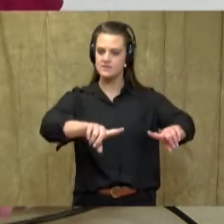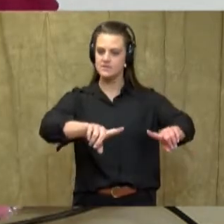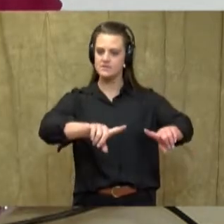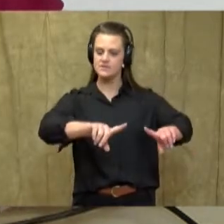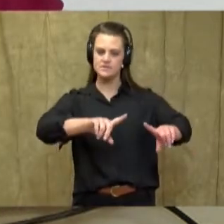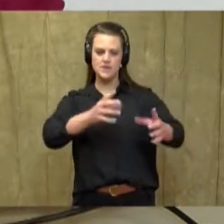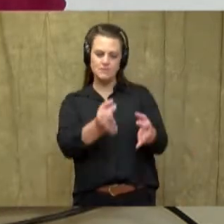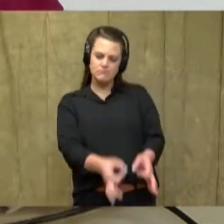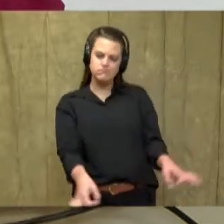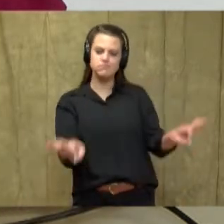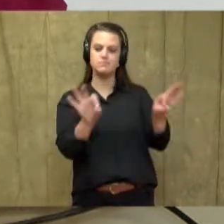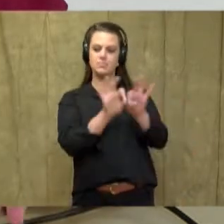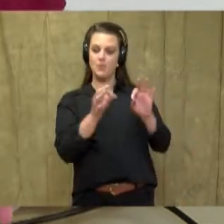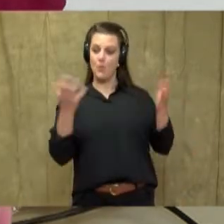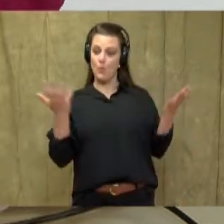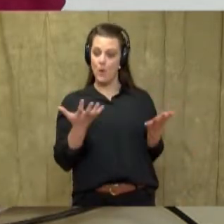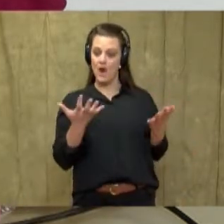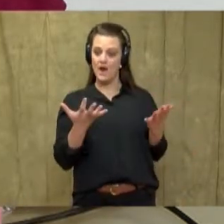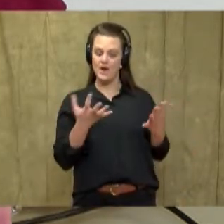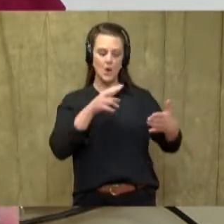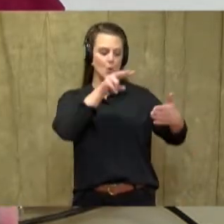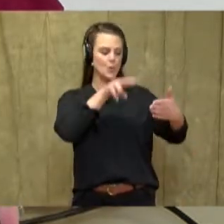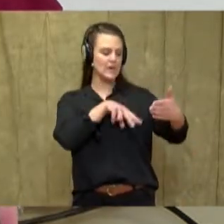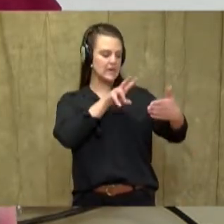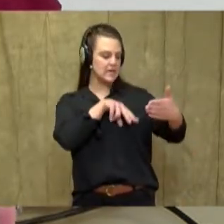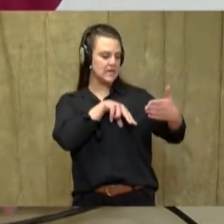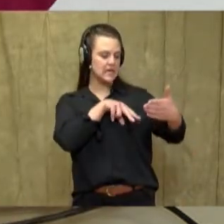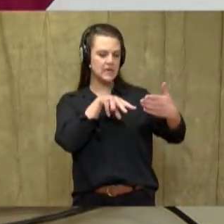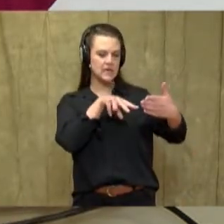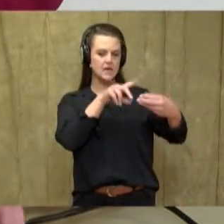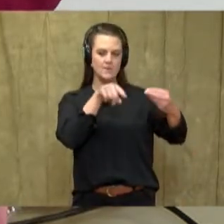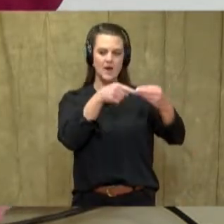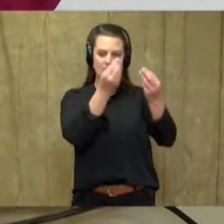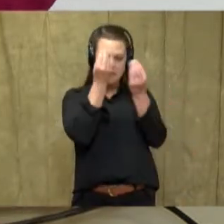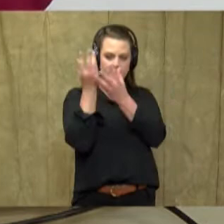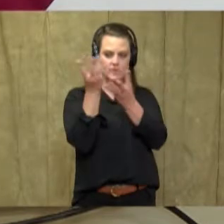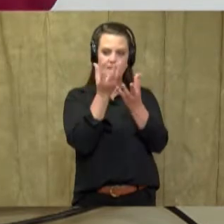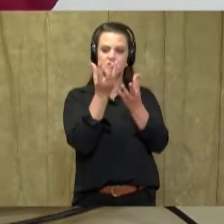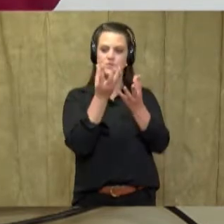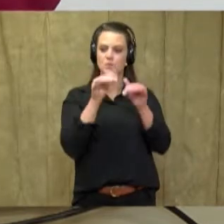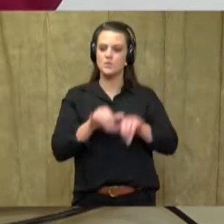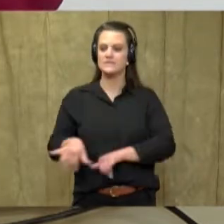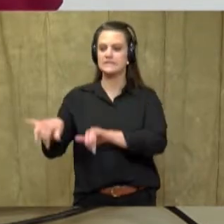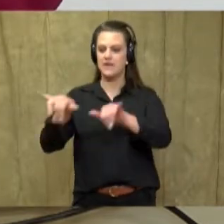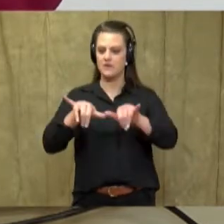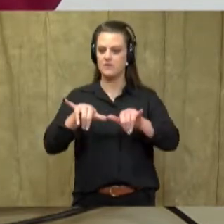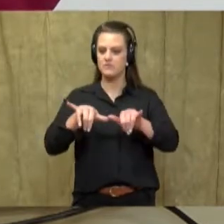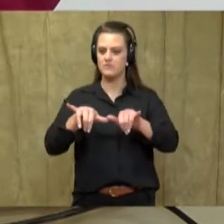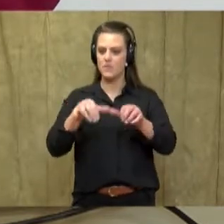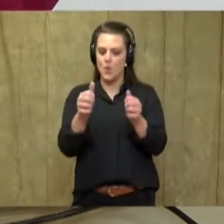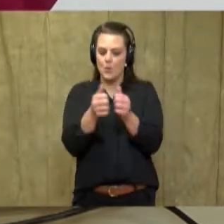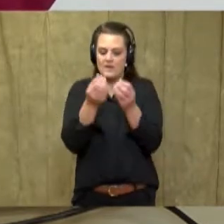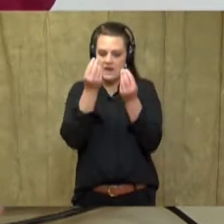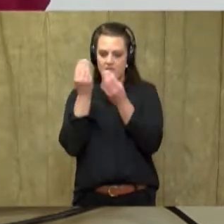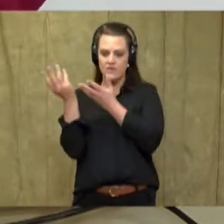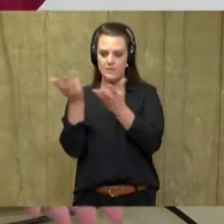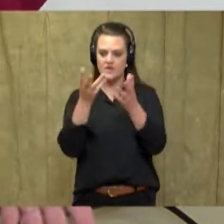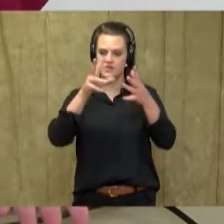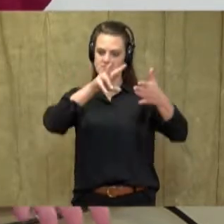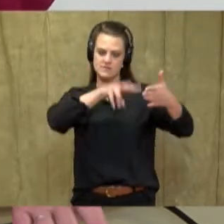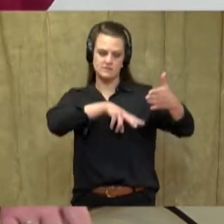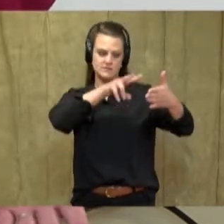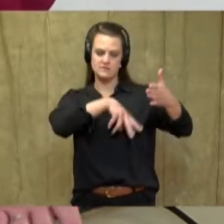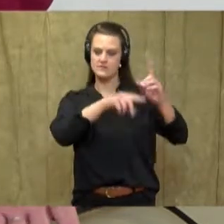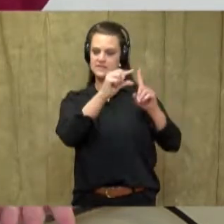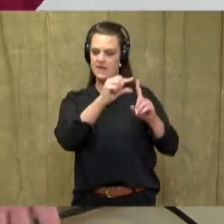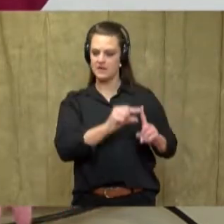how important the reading of informational standard is for informational text, obviously, but for